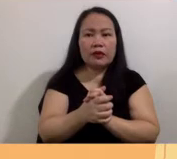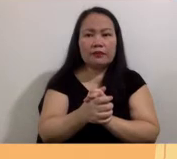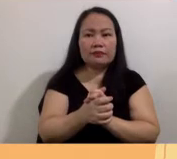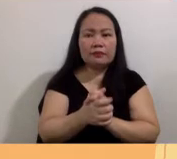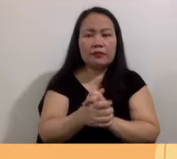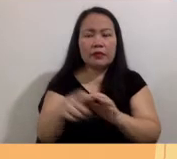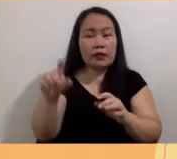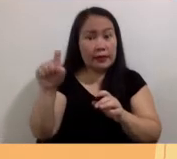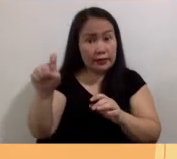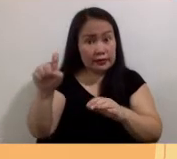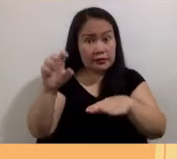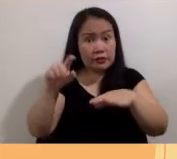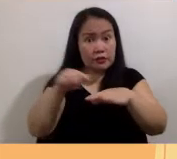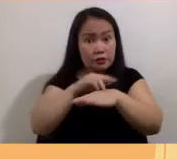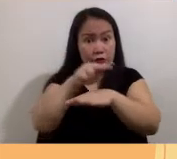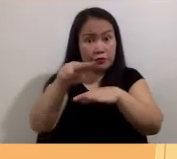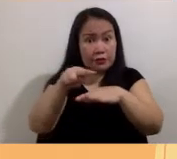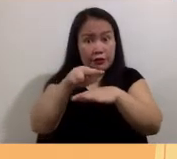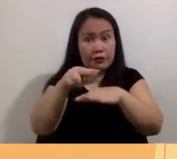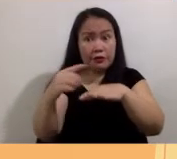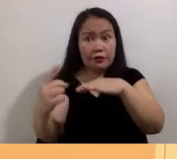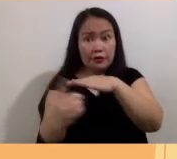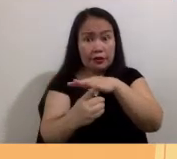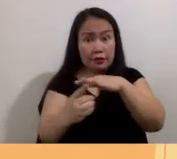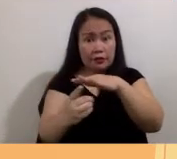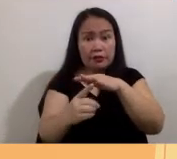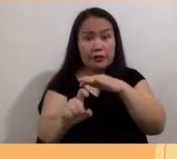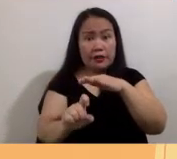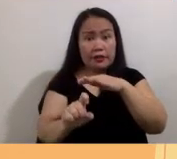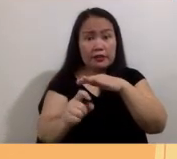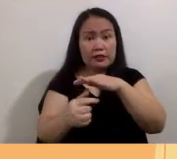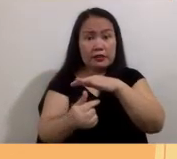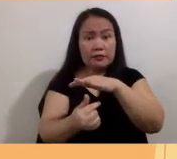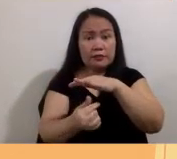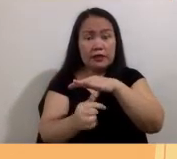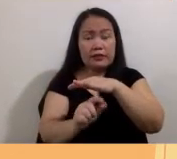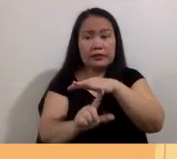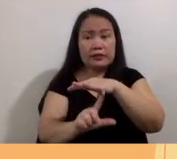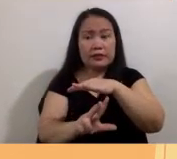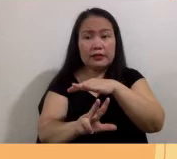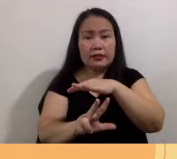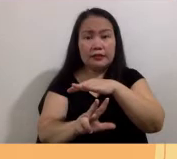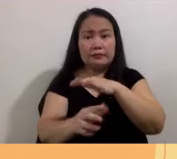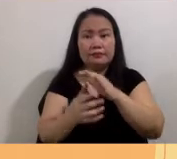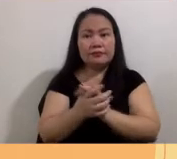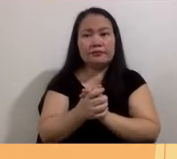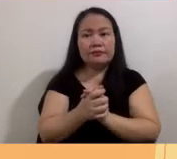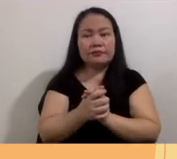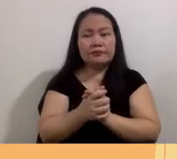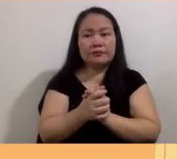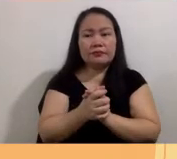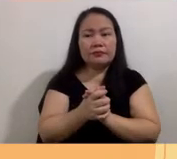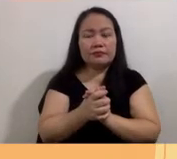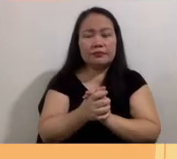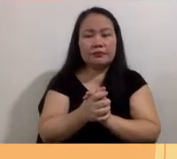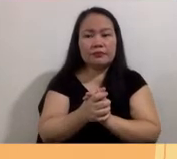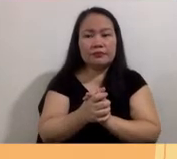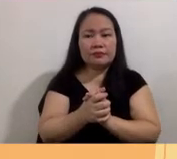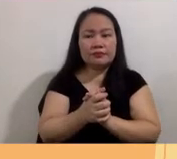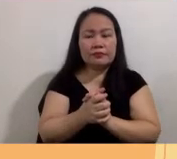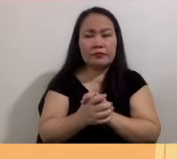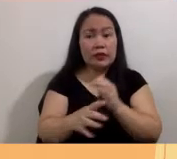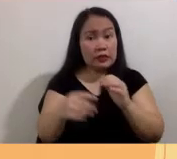our numerator is x. For the denominator, that is x plus 3. Kasi 3 more than the numerator daw.